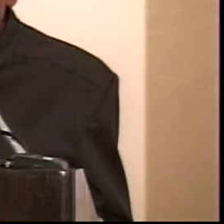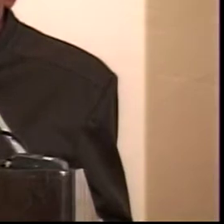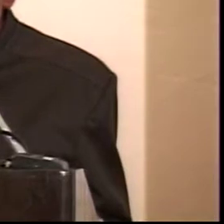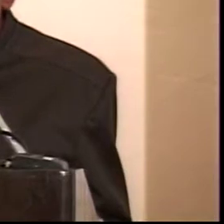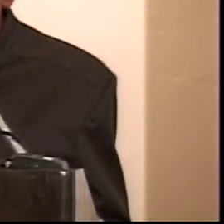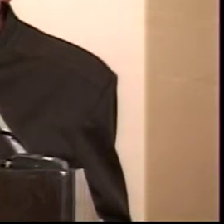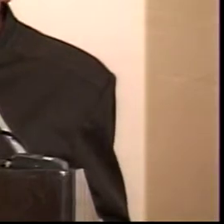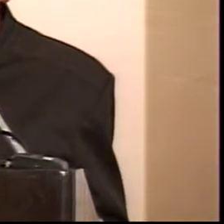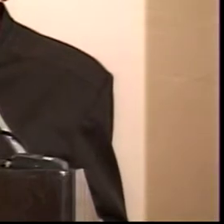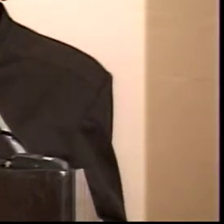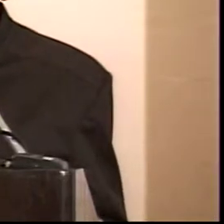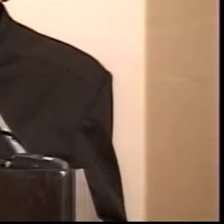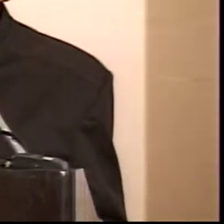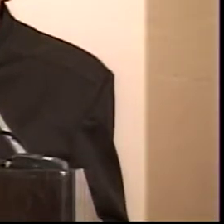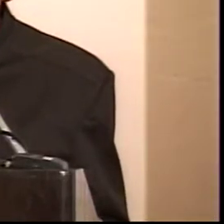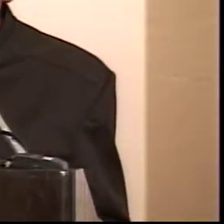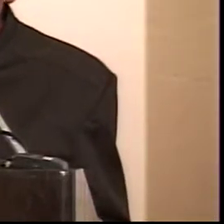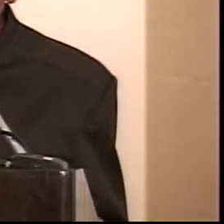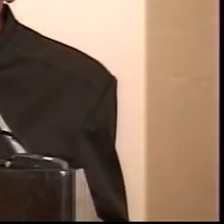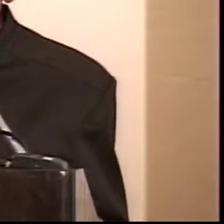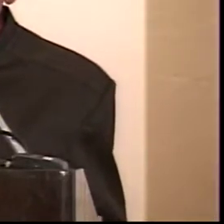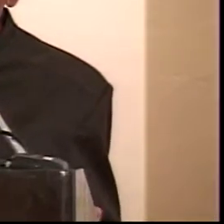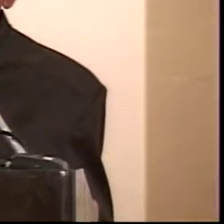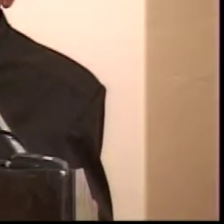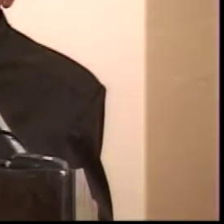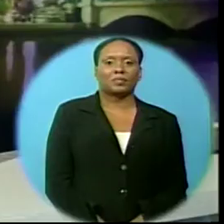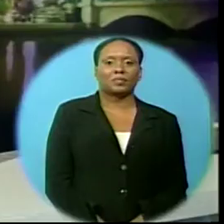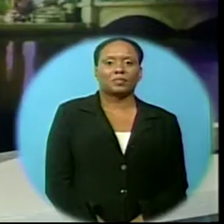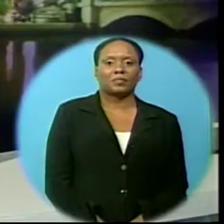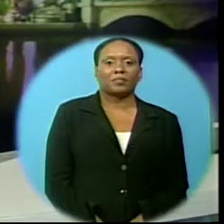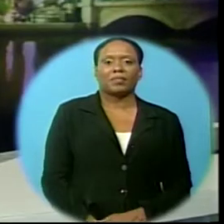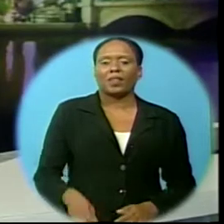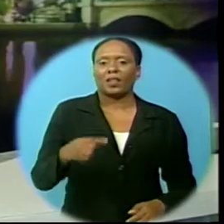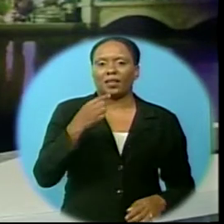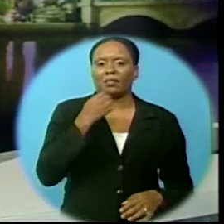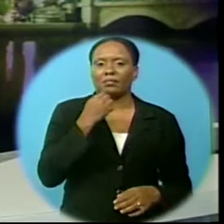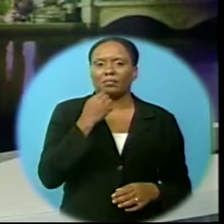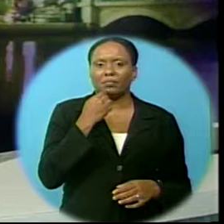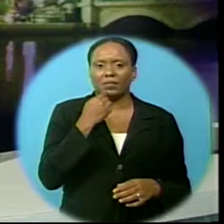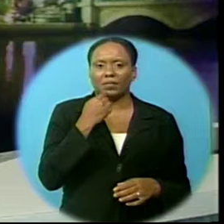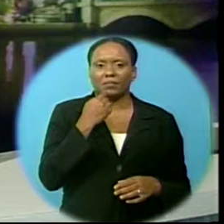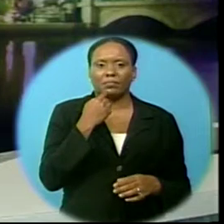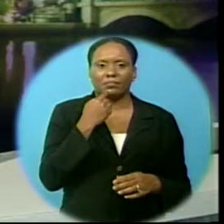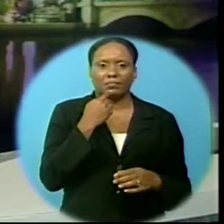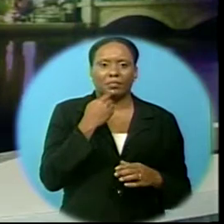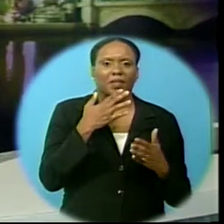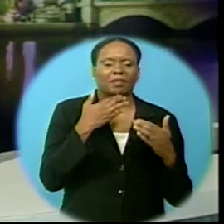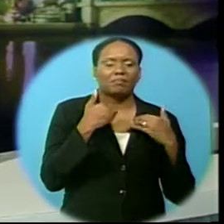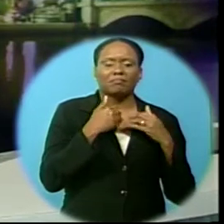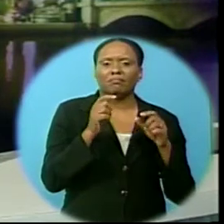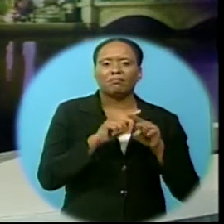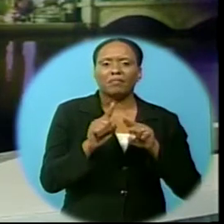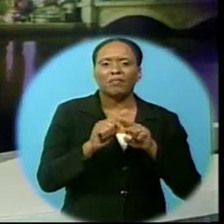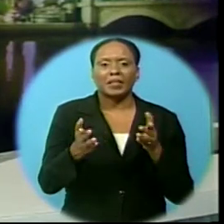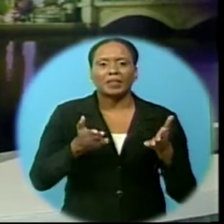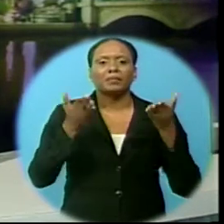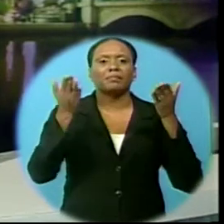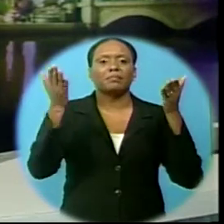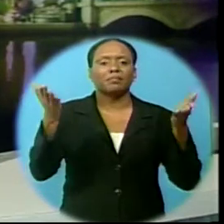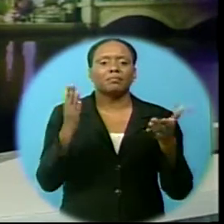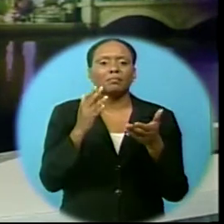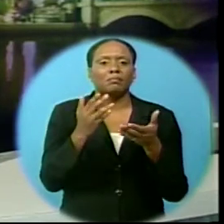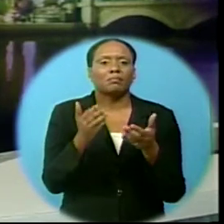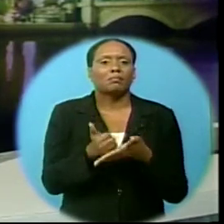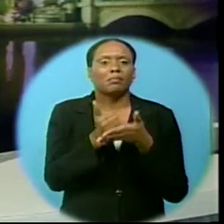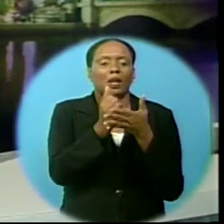infrastructure construction, the mains link programs and so on. Meanwhile, Dr. Worrell says while a number of suggestions have been